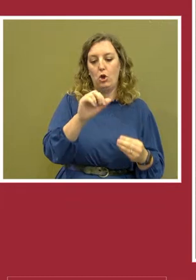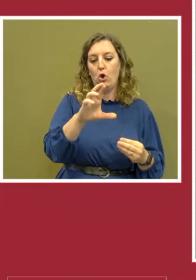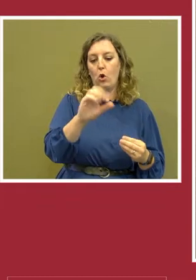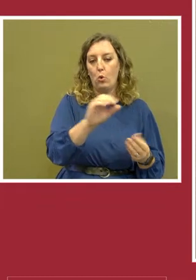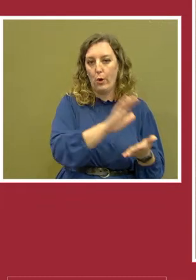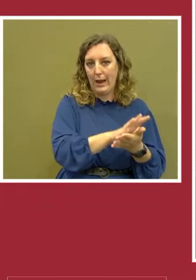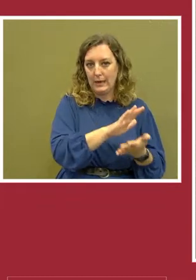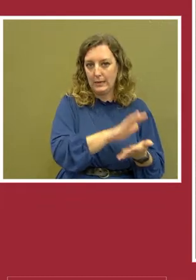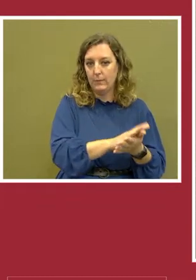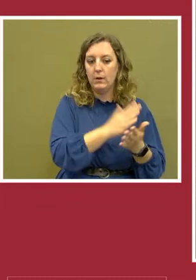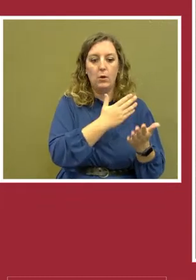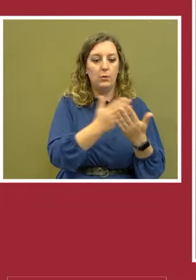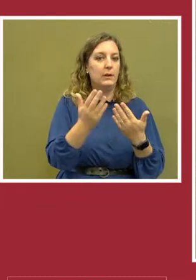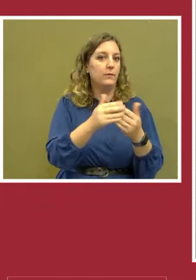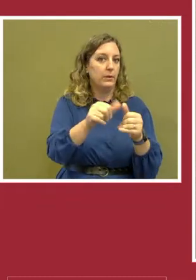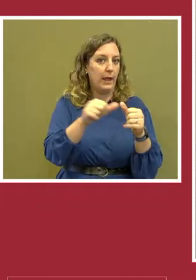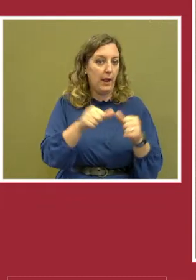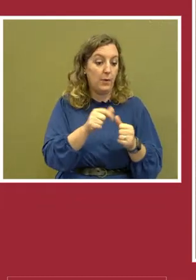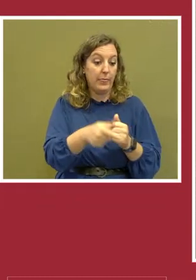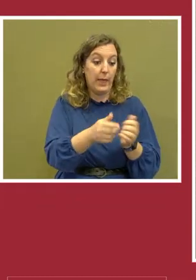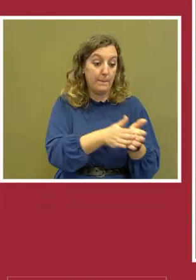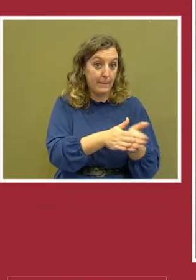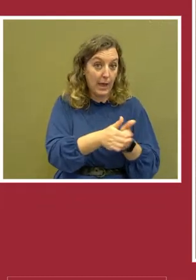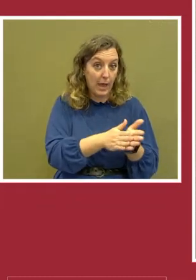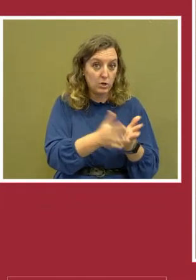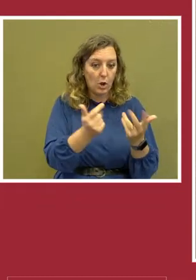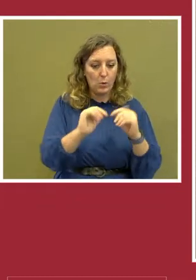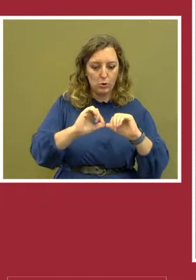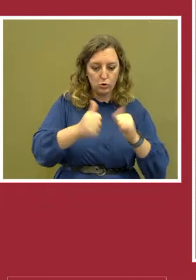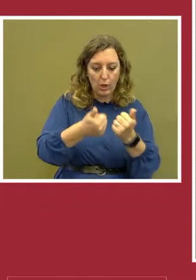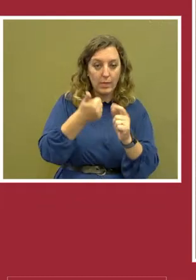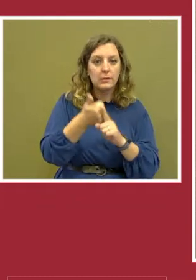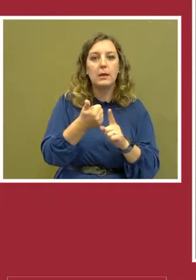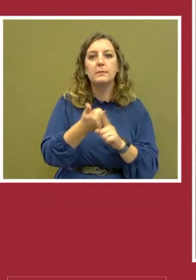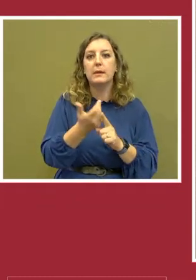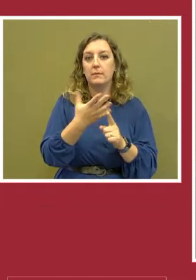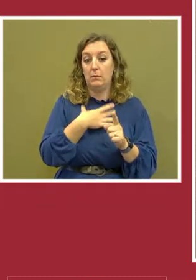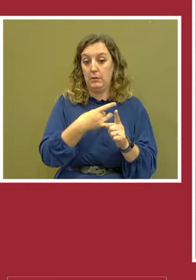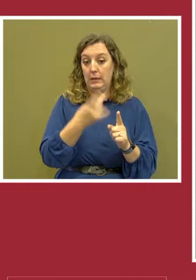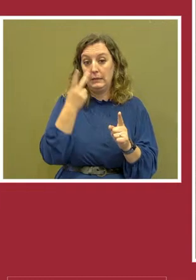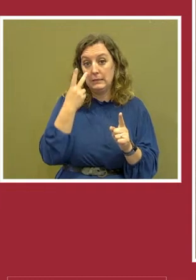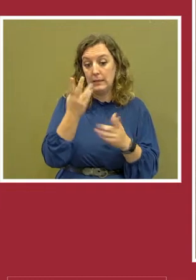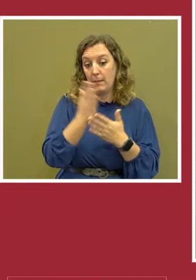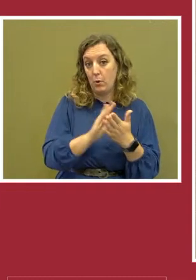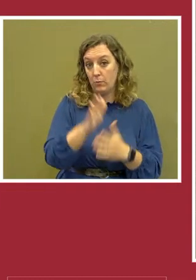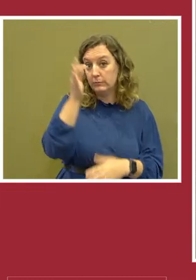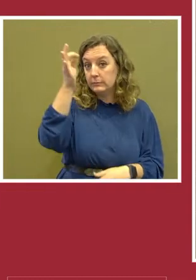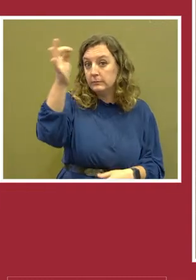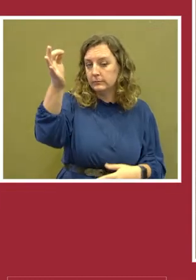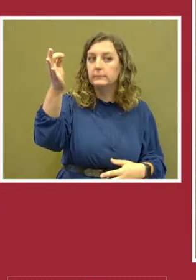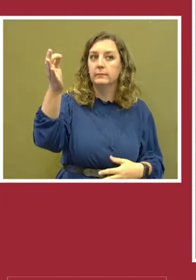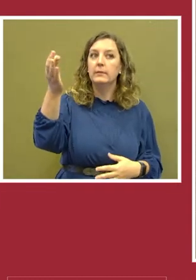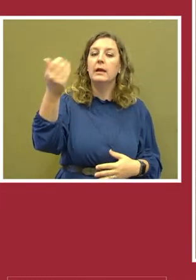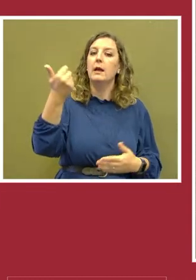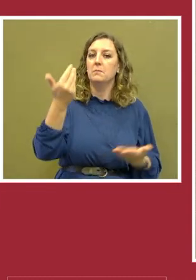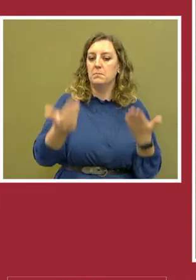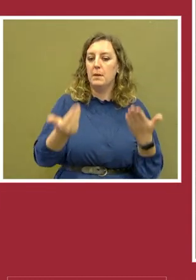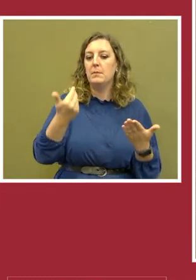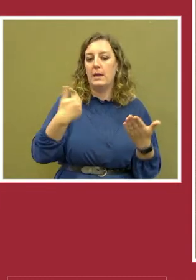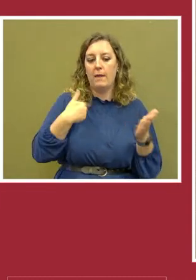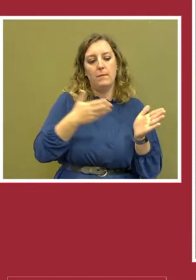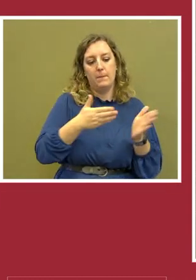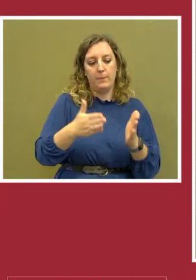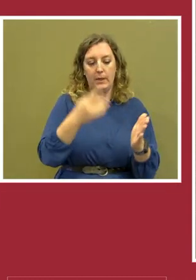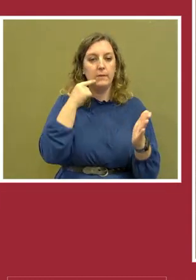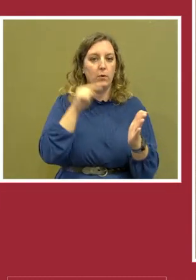academics. Whatever area a student is passionate in, they want to challenge themselves in, they would like to see as part of their future, there is probably an avenue there